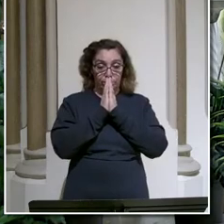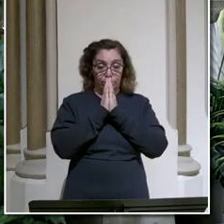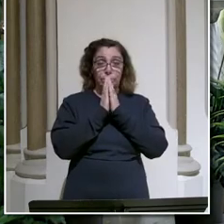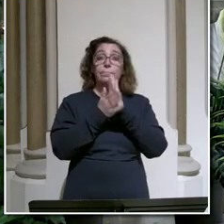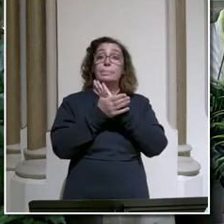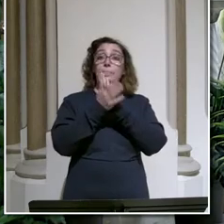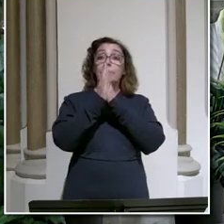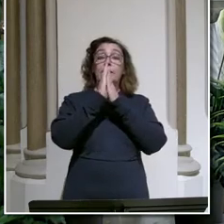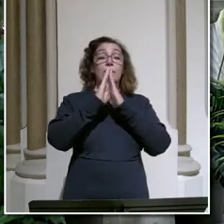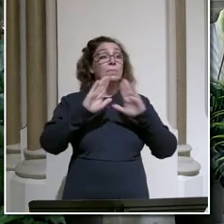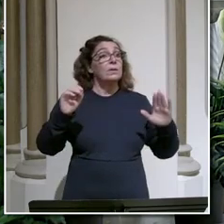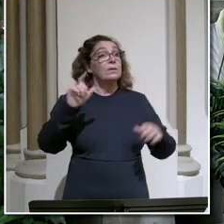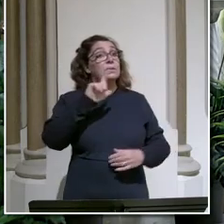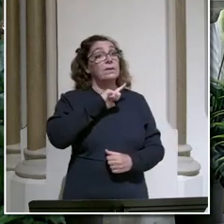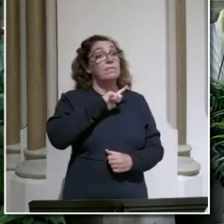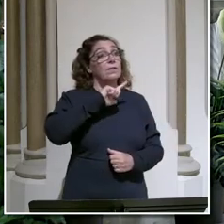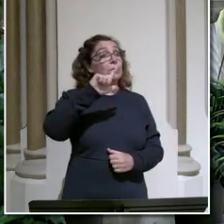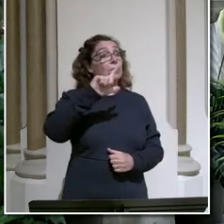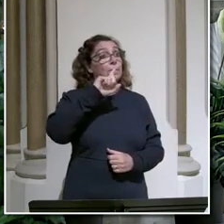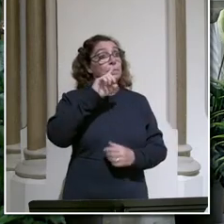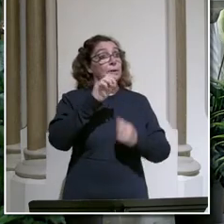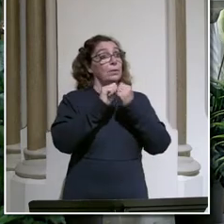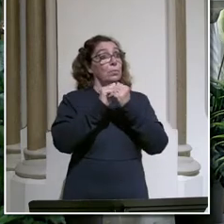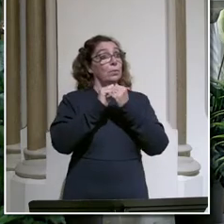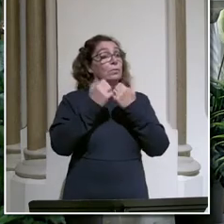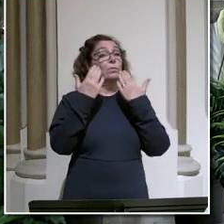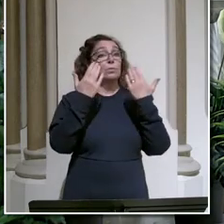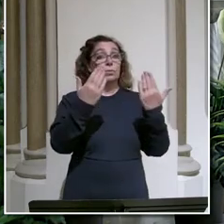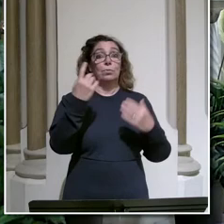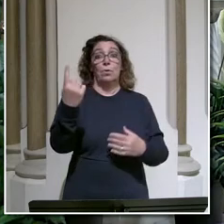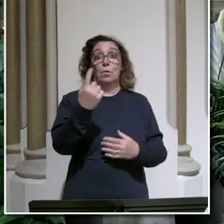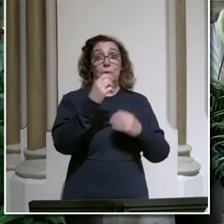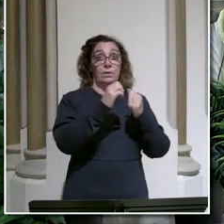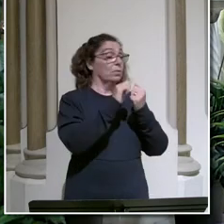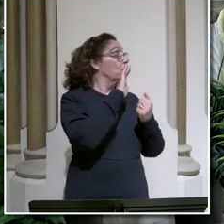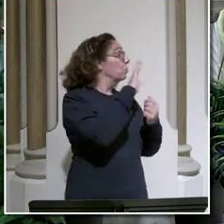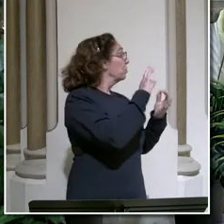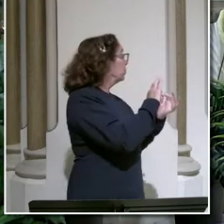The peace of the Lord be with you always.